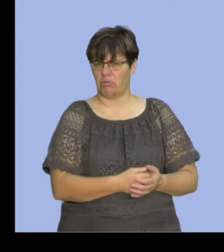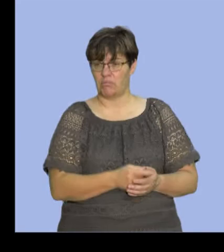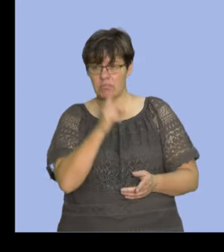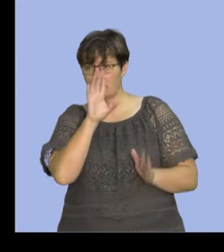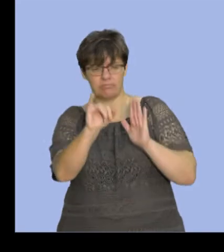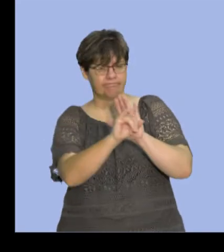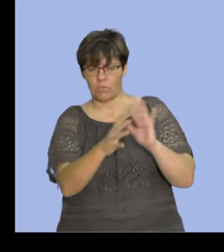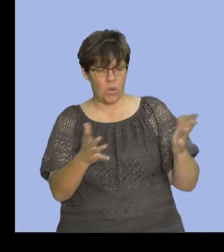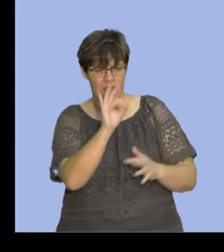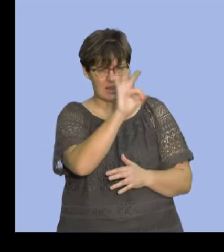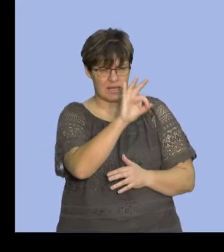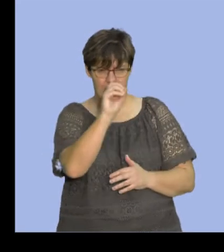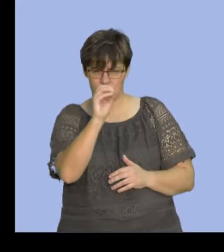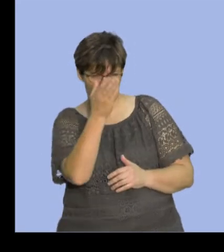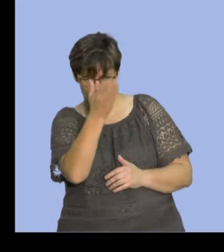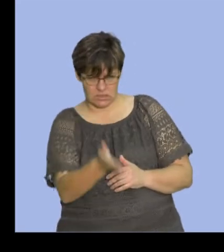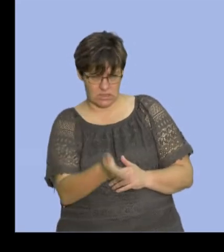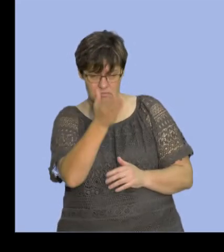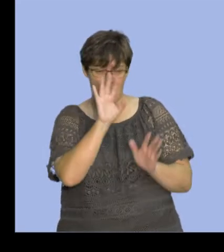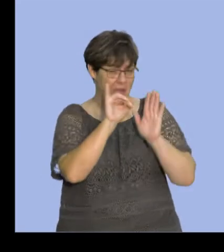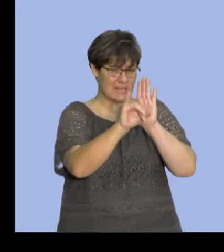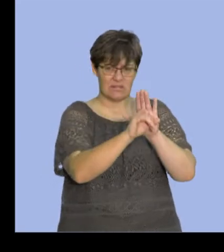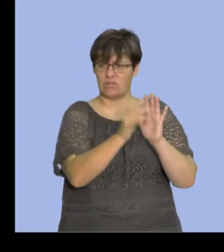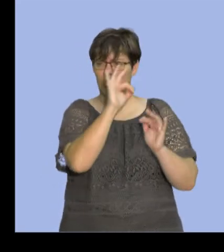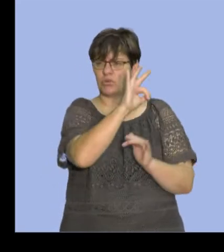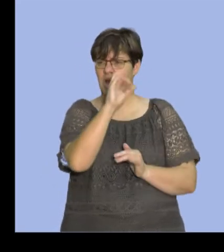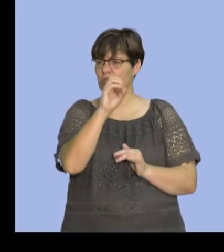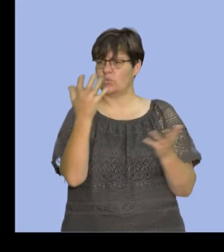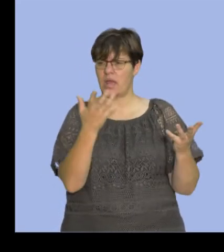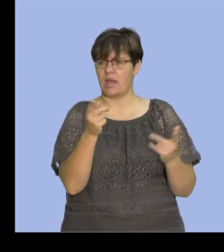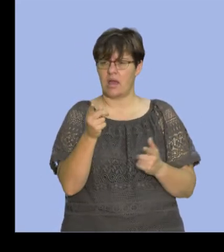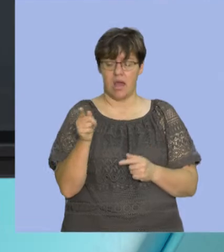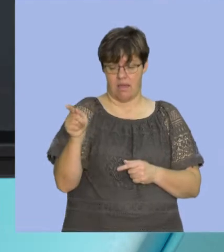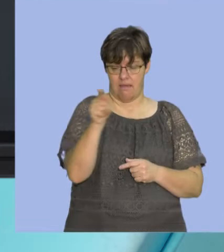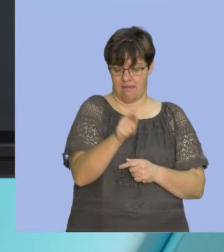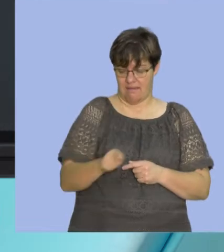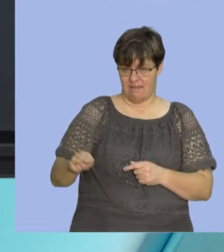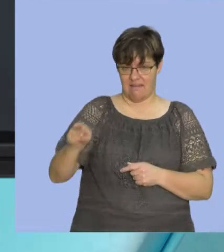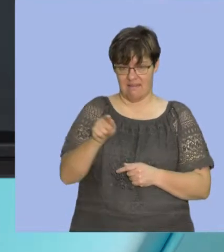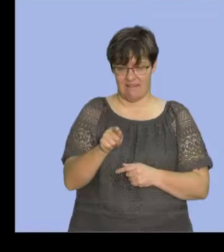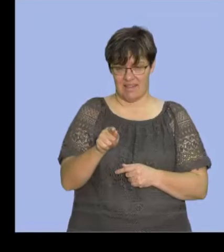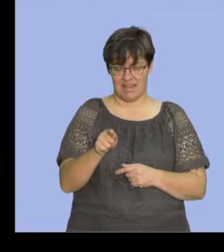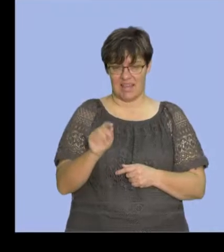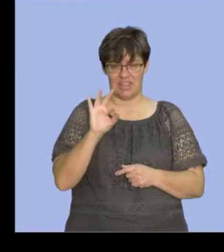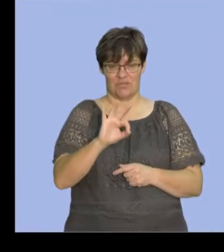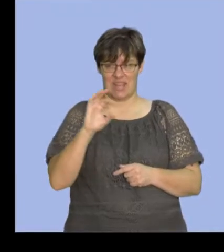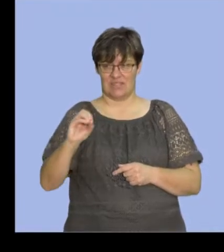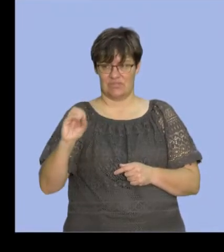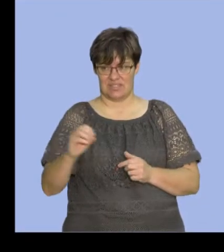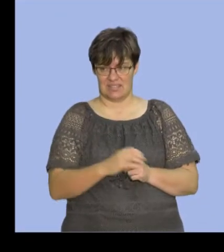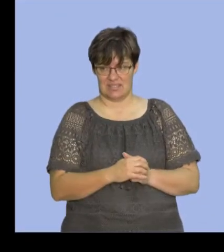first. So step number one, identify the 300 Rand. What are we looking at? Here we go. There's the 300,